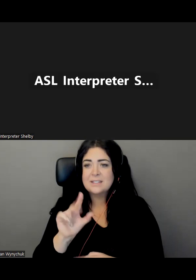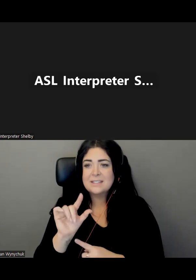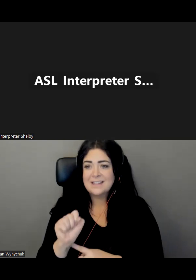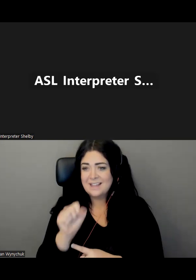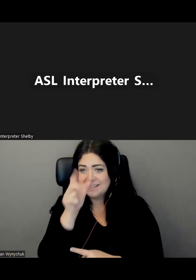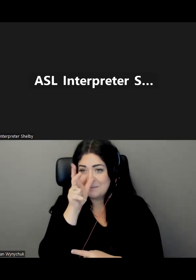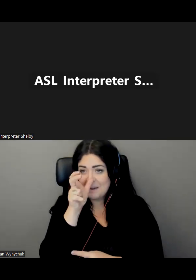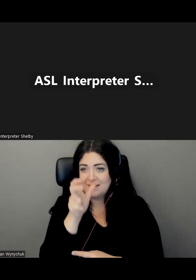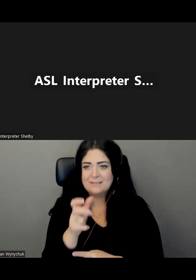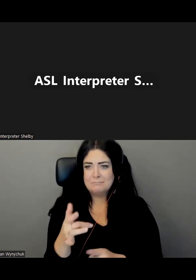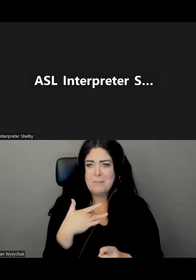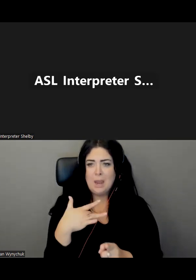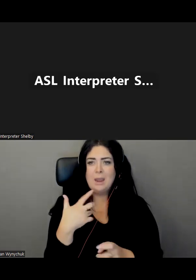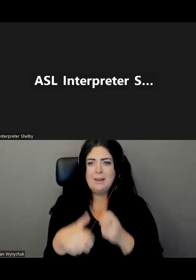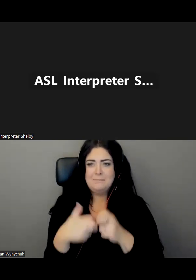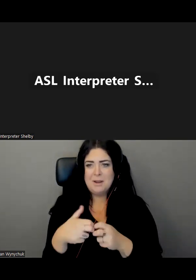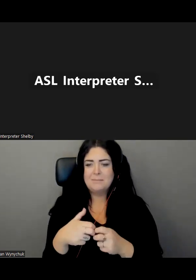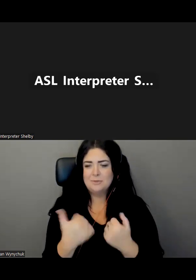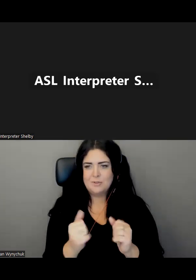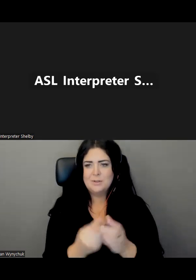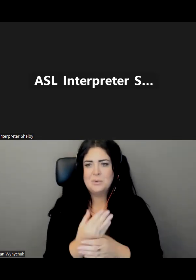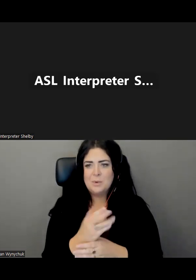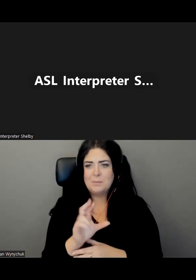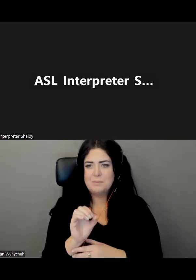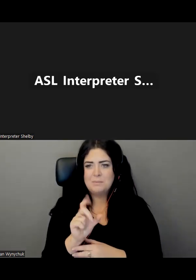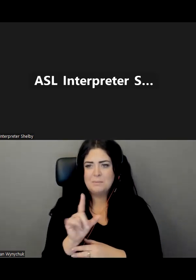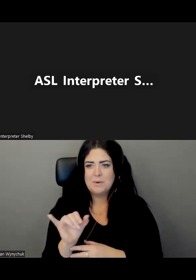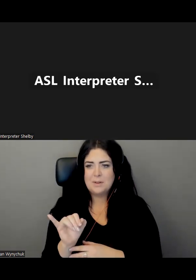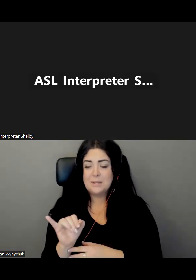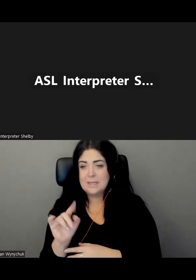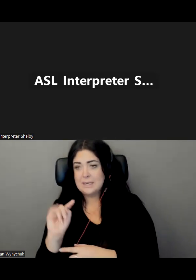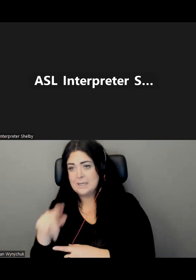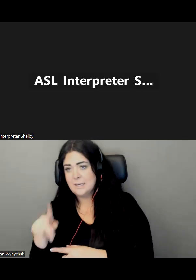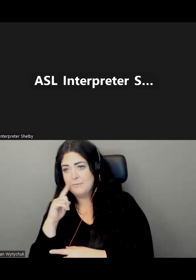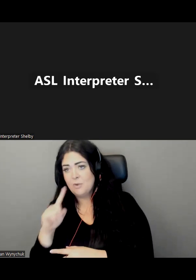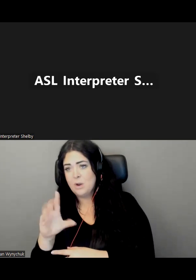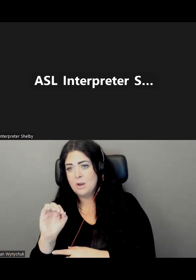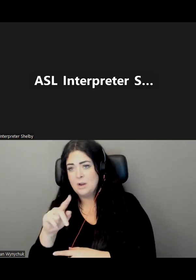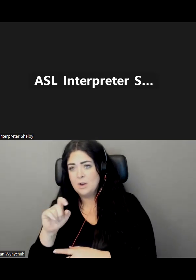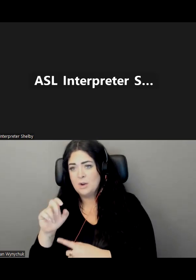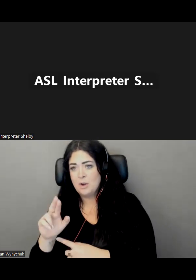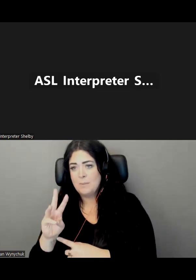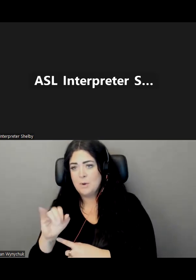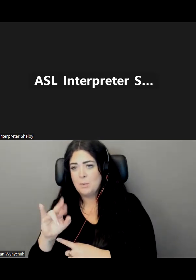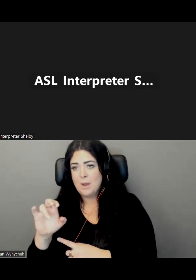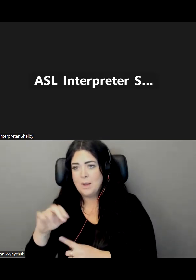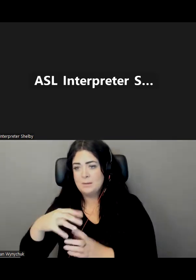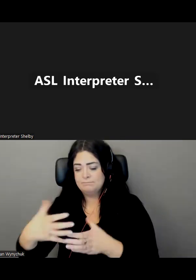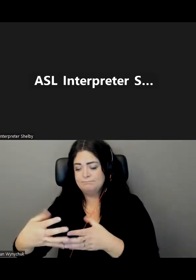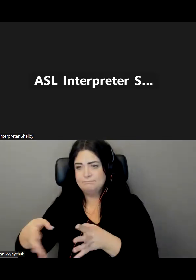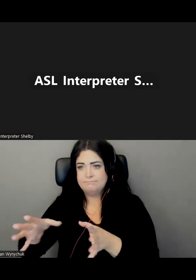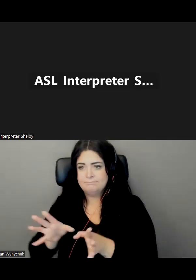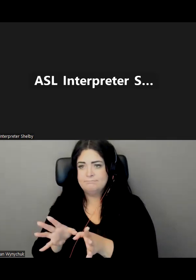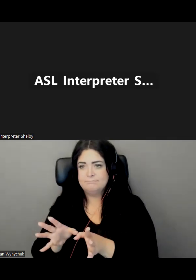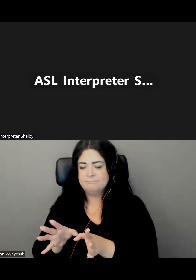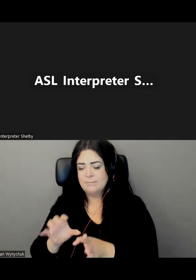people have a really big issue with broccoli. And a tip for that is copper wire. You put it around the base of your plant. They